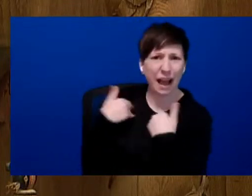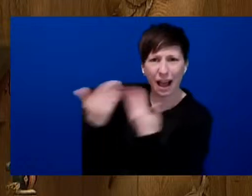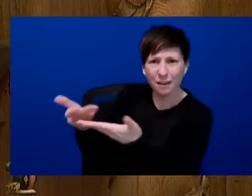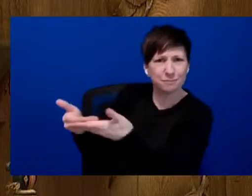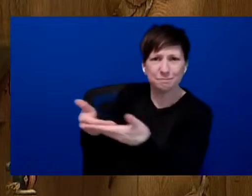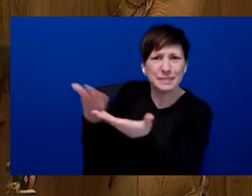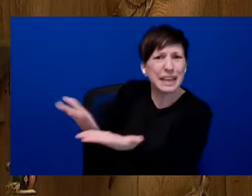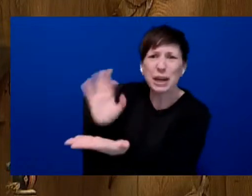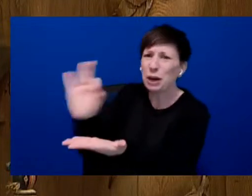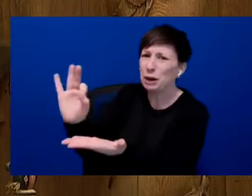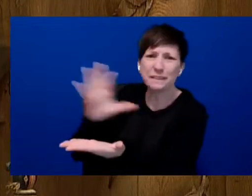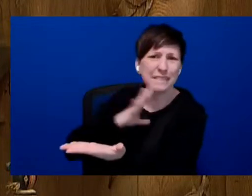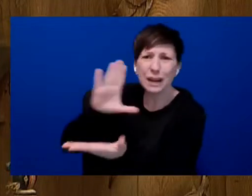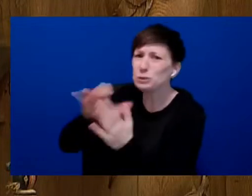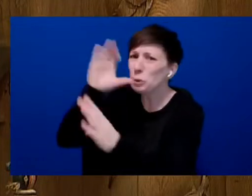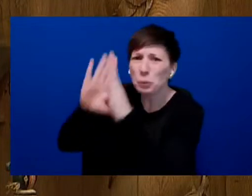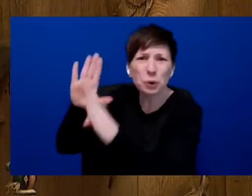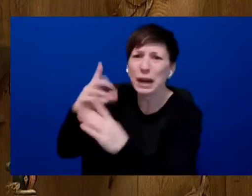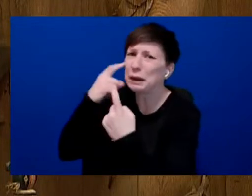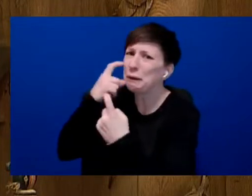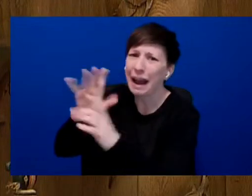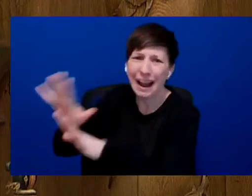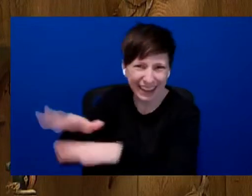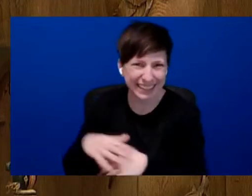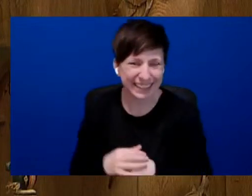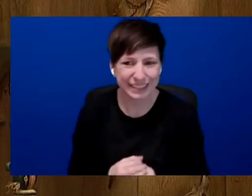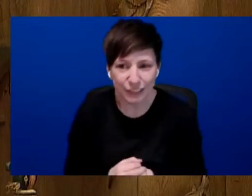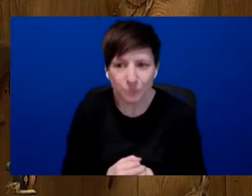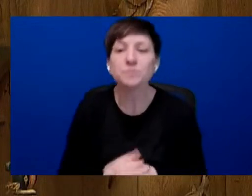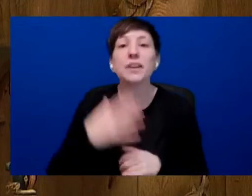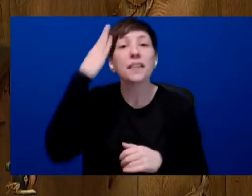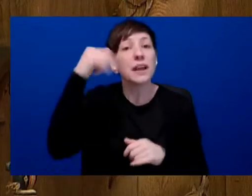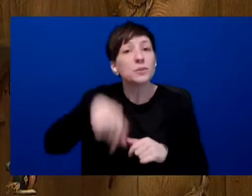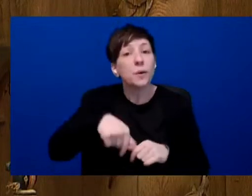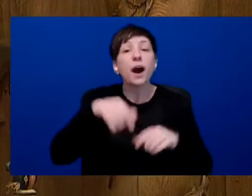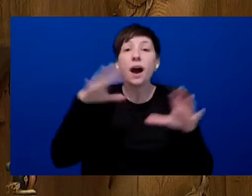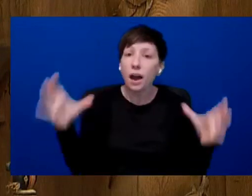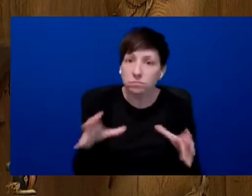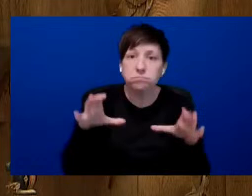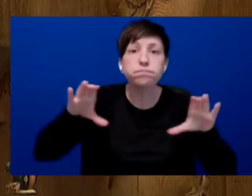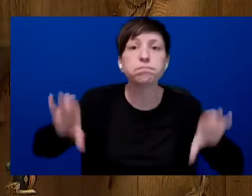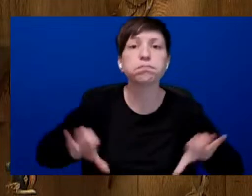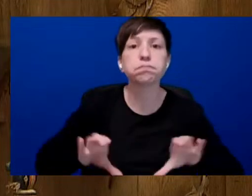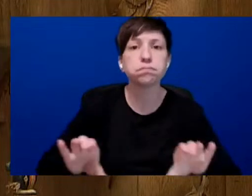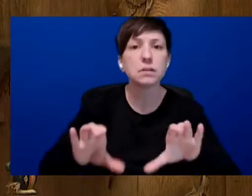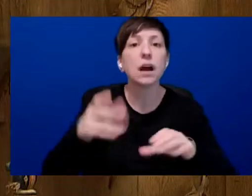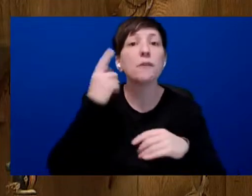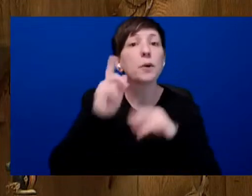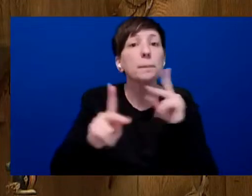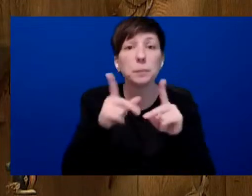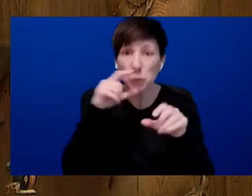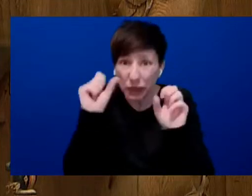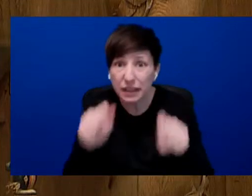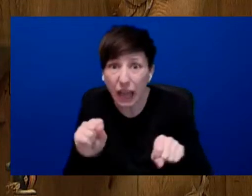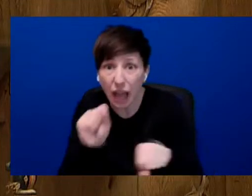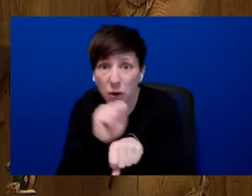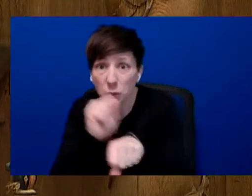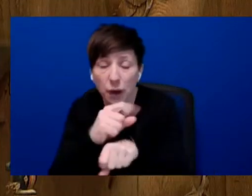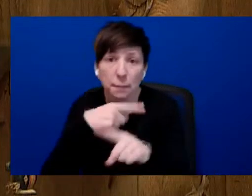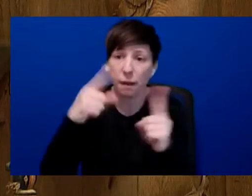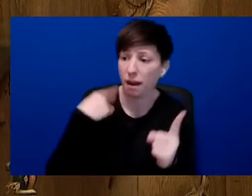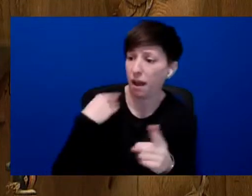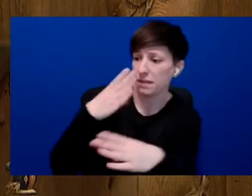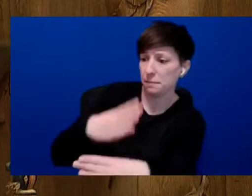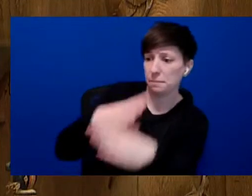That's why action will be taken this session to further break down barriers for those who can work, while your government continues to support those